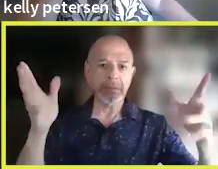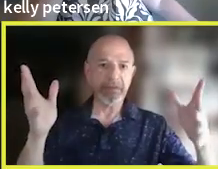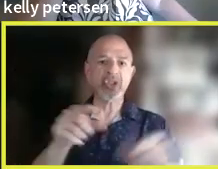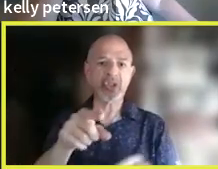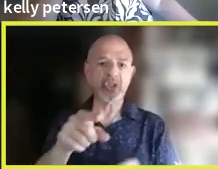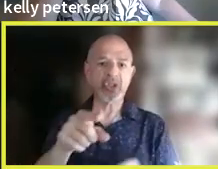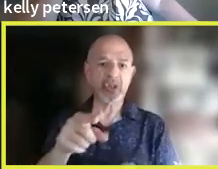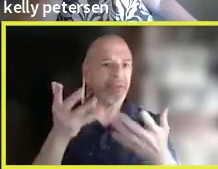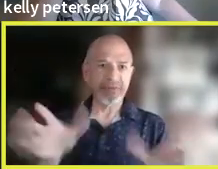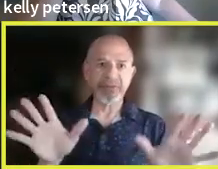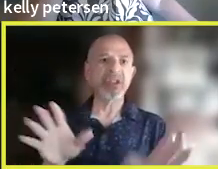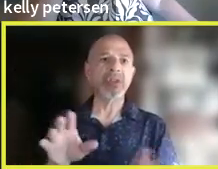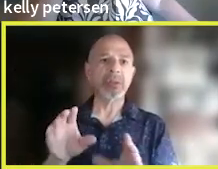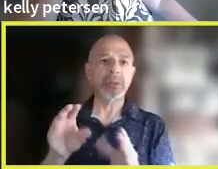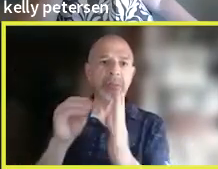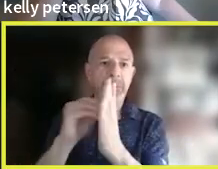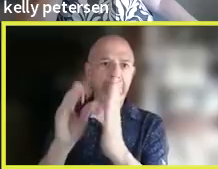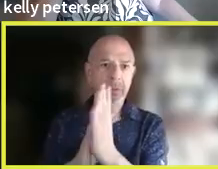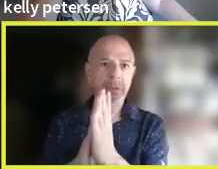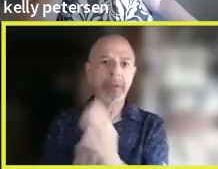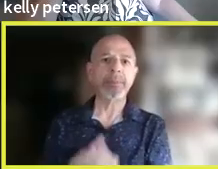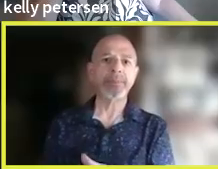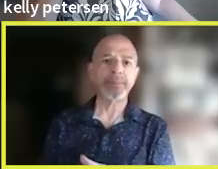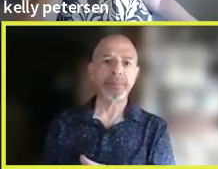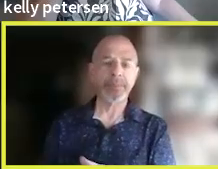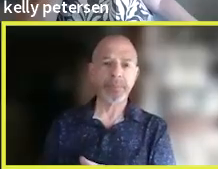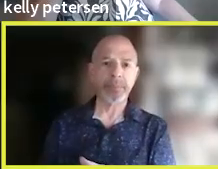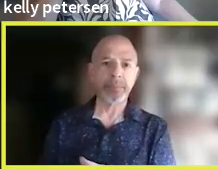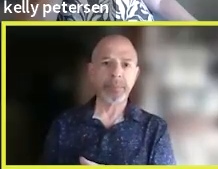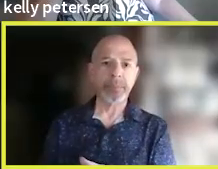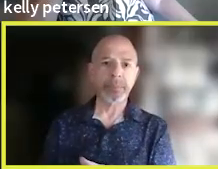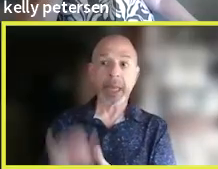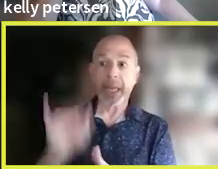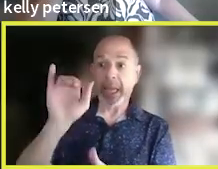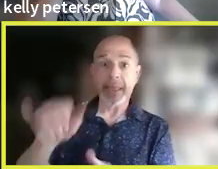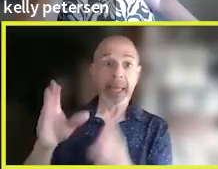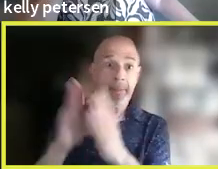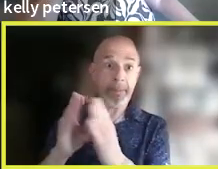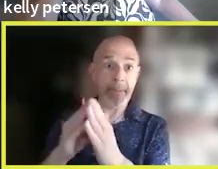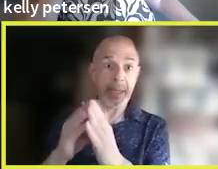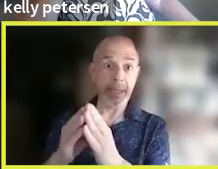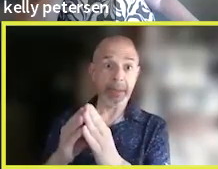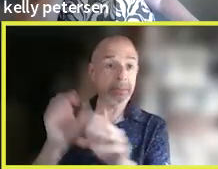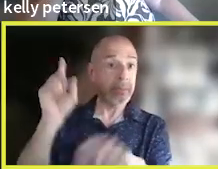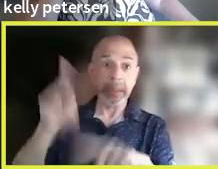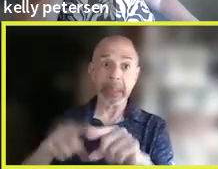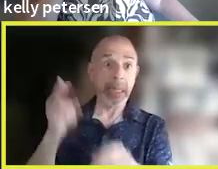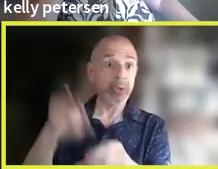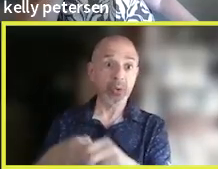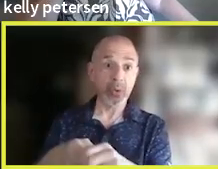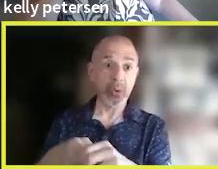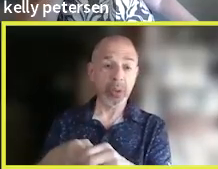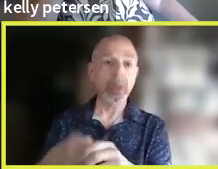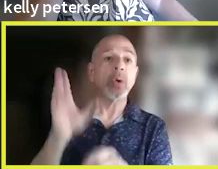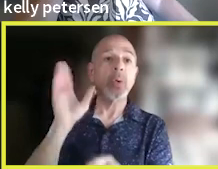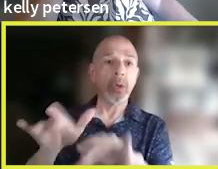website. It's in there. We do record them and they're all put on our site after too. So if you go to the Sherlock and then go under services and click